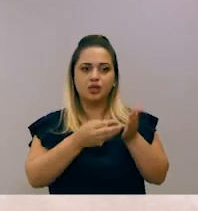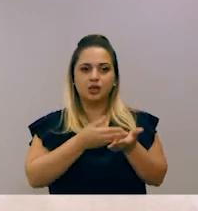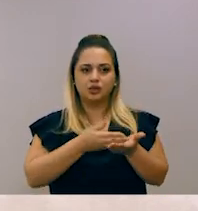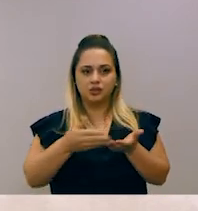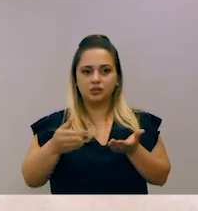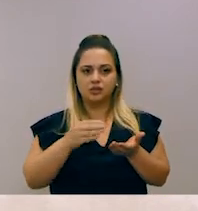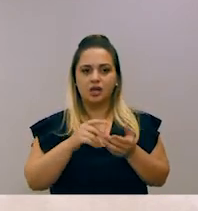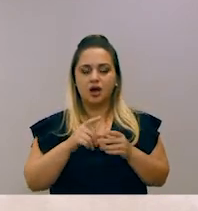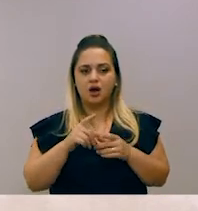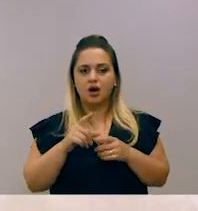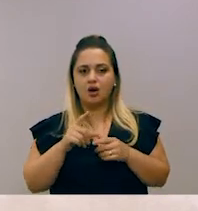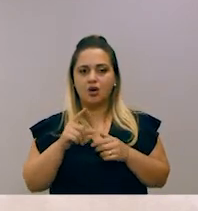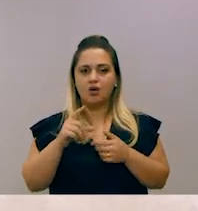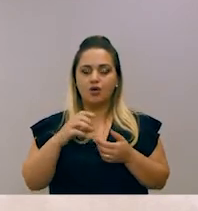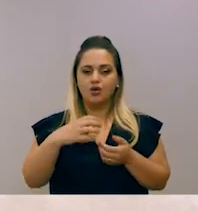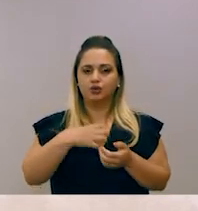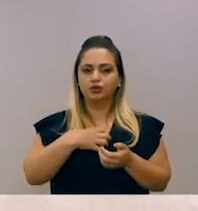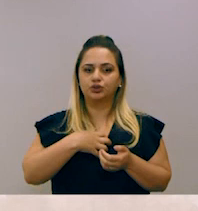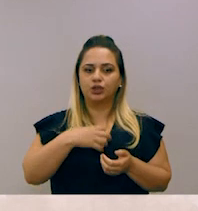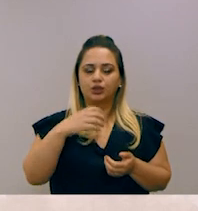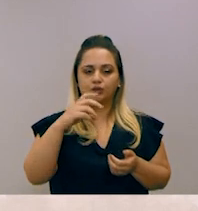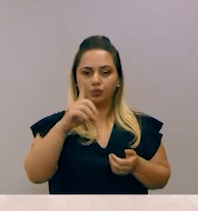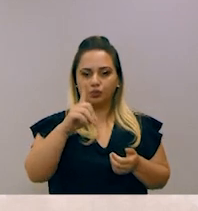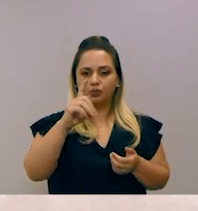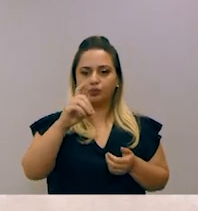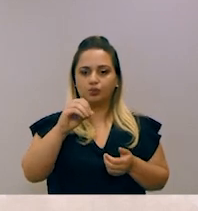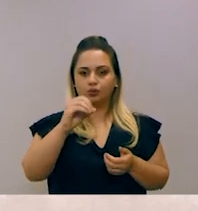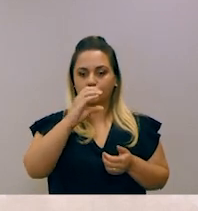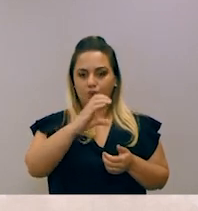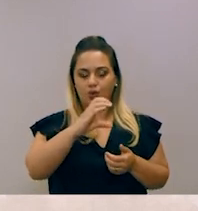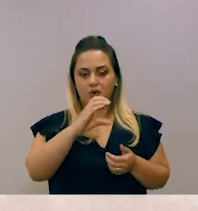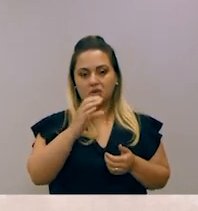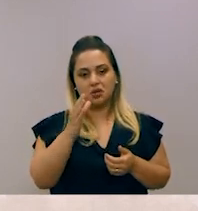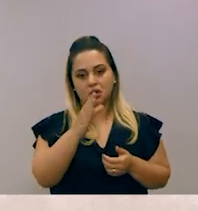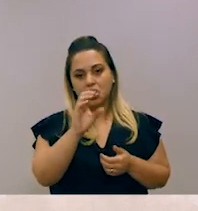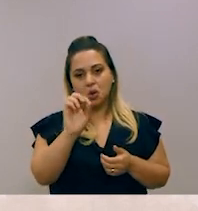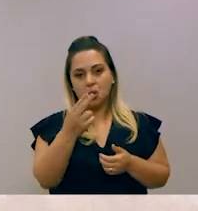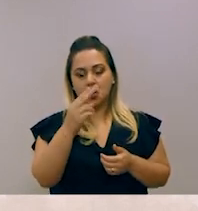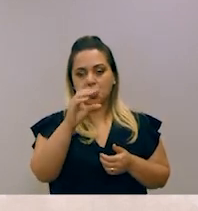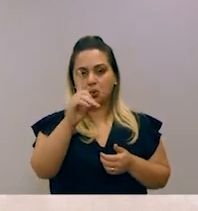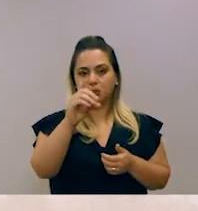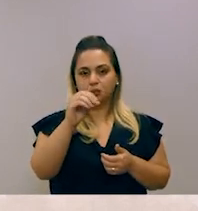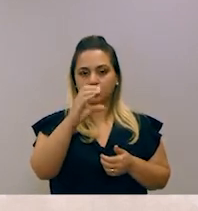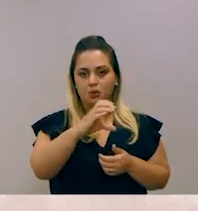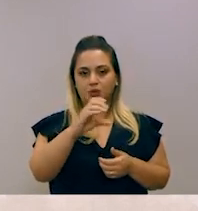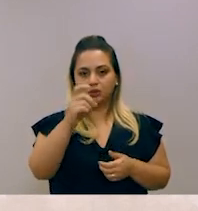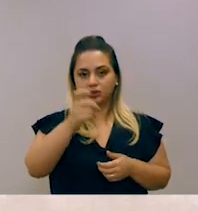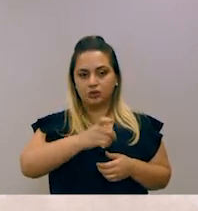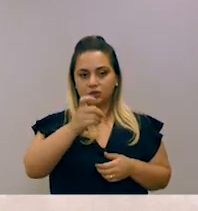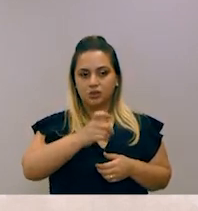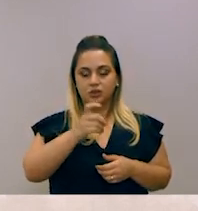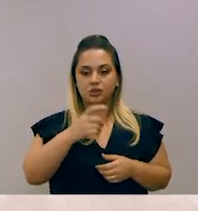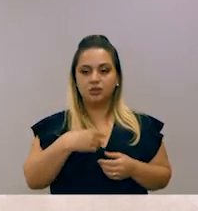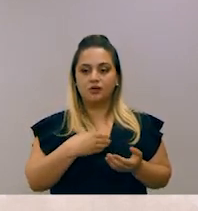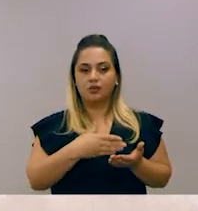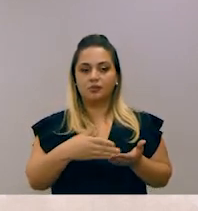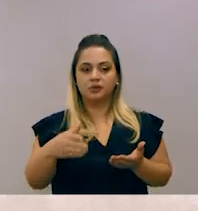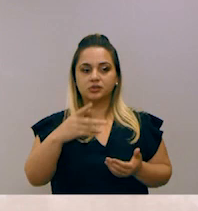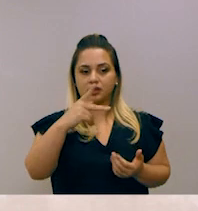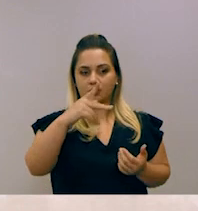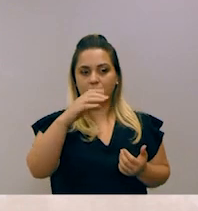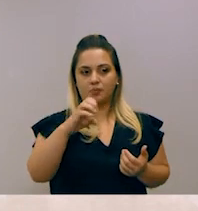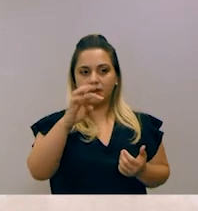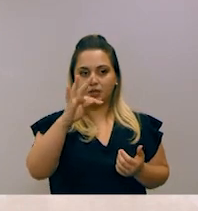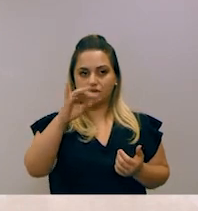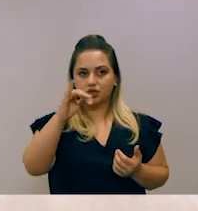text documents in formats ODT, DOC, or DOCX, which are kept in the repository